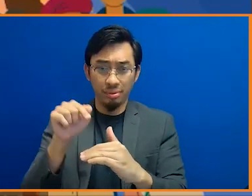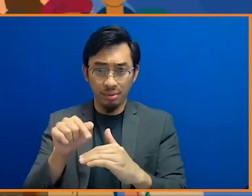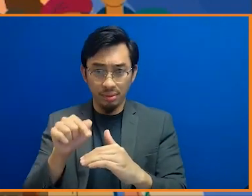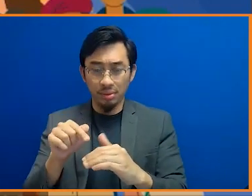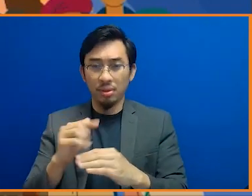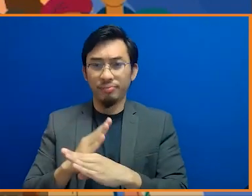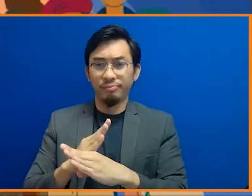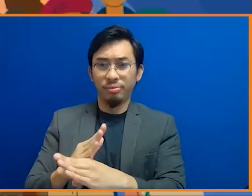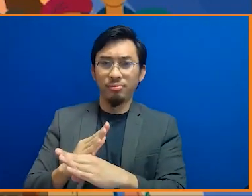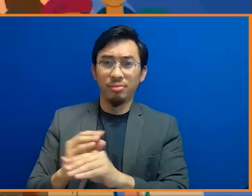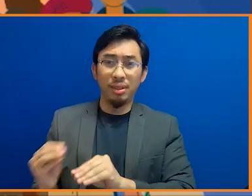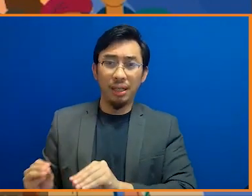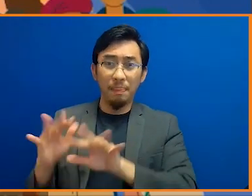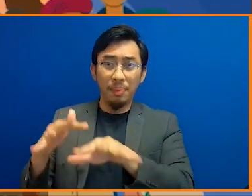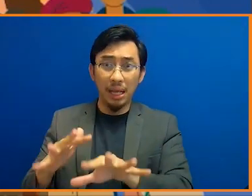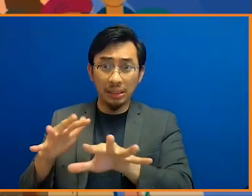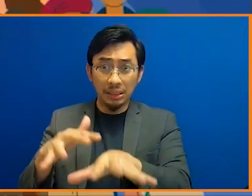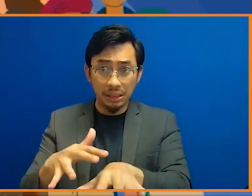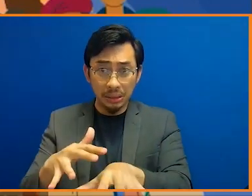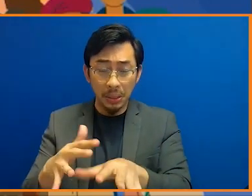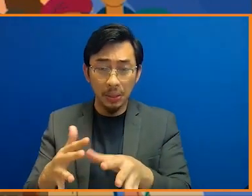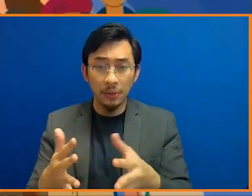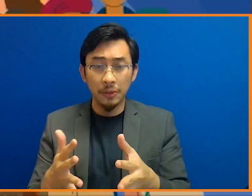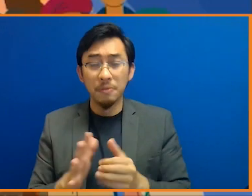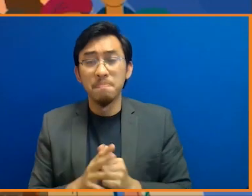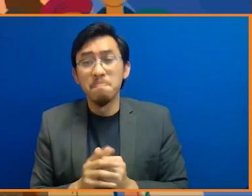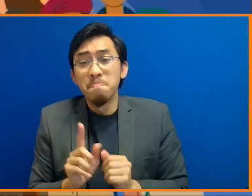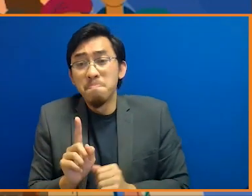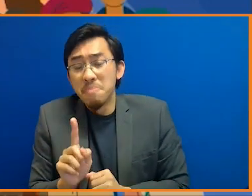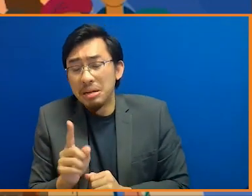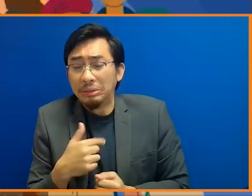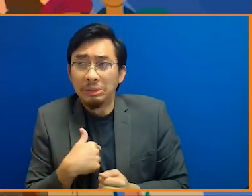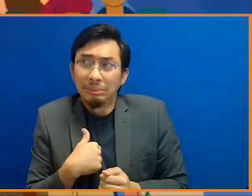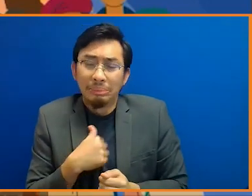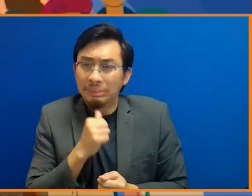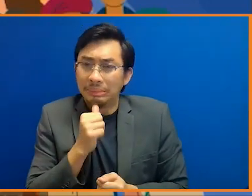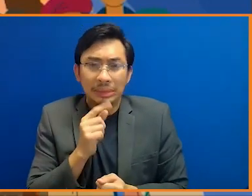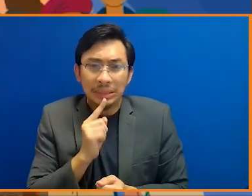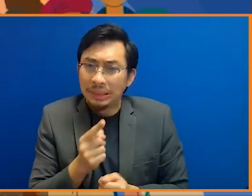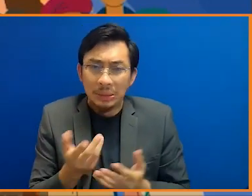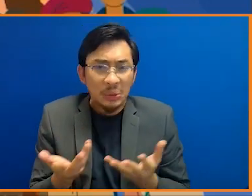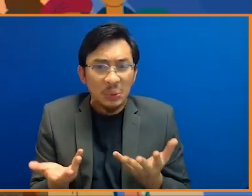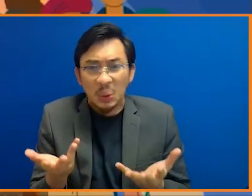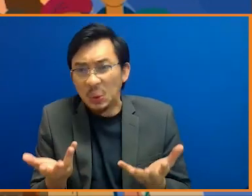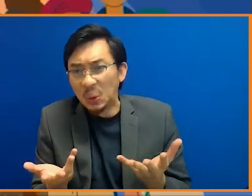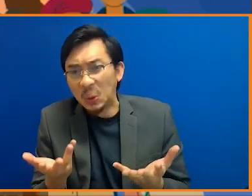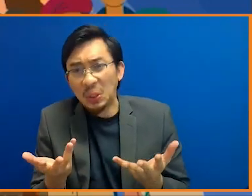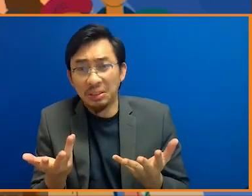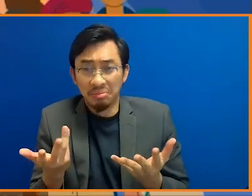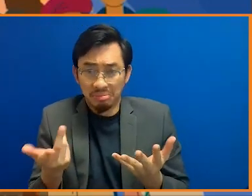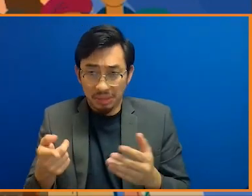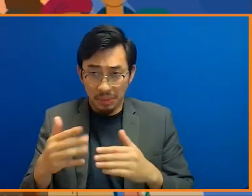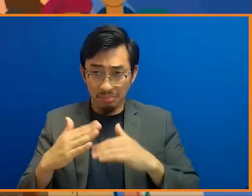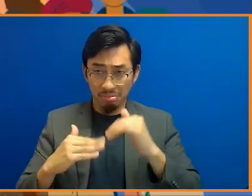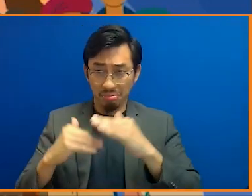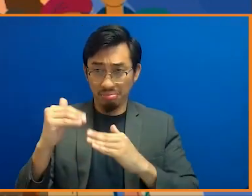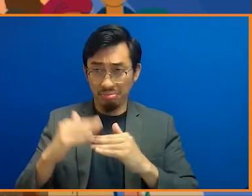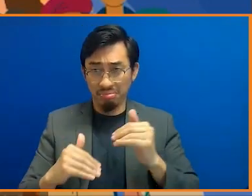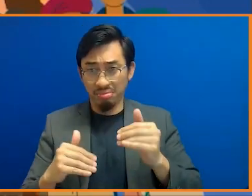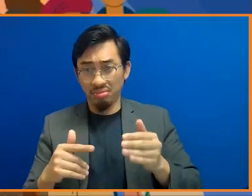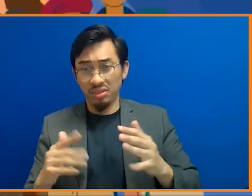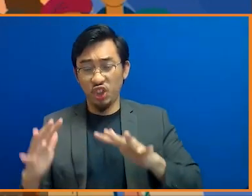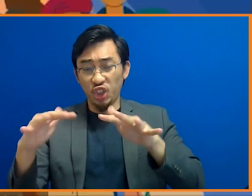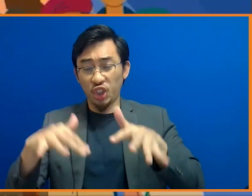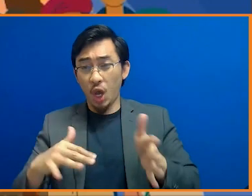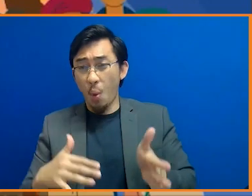mitigating impact of tsunami. But I'm not sure if all of us agree to construct